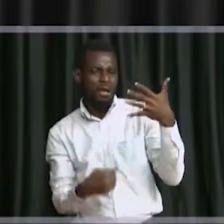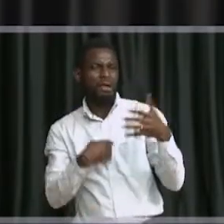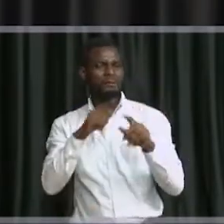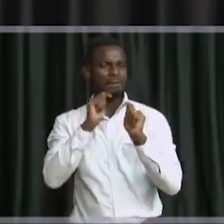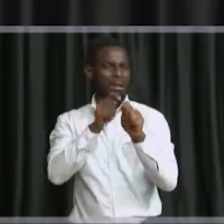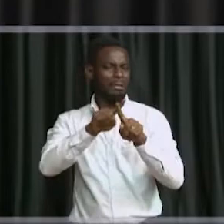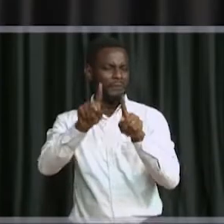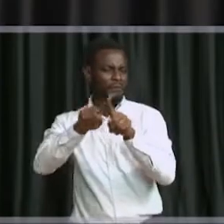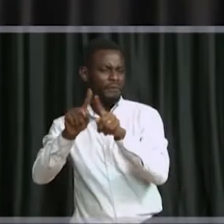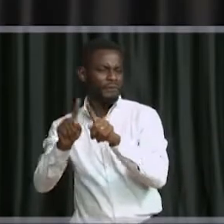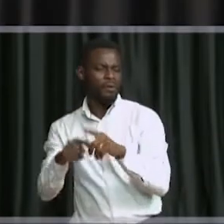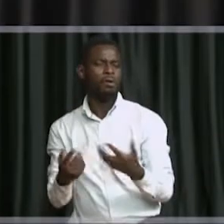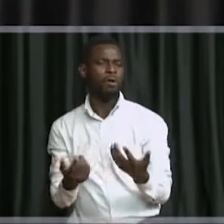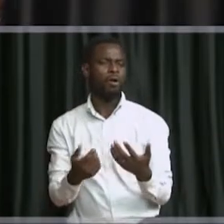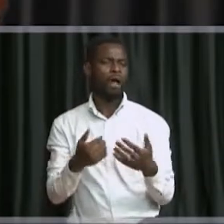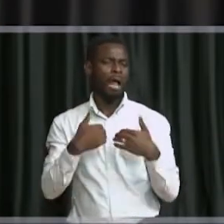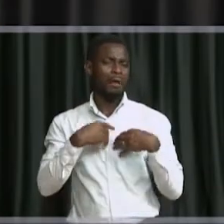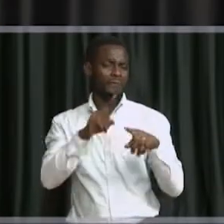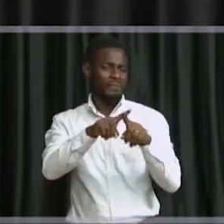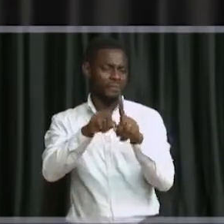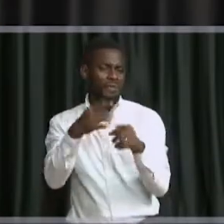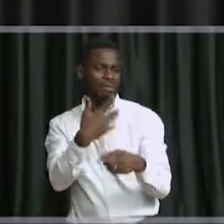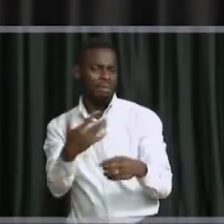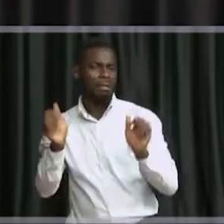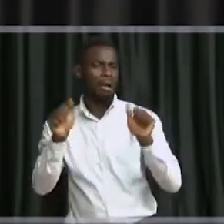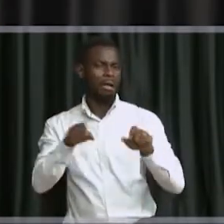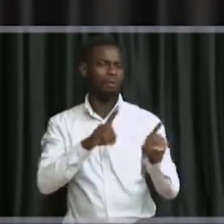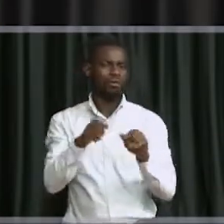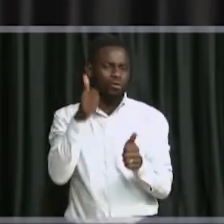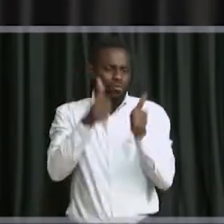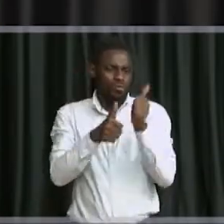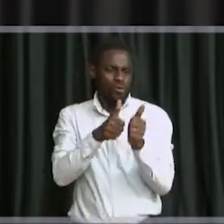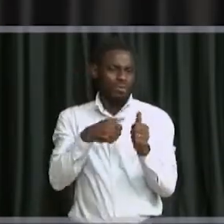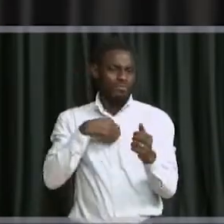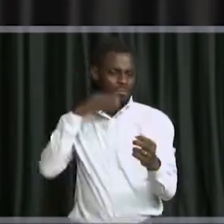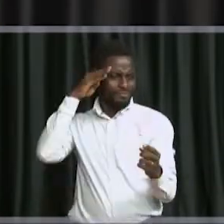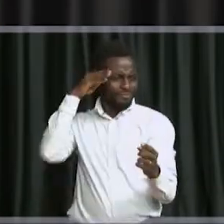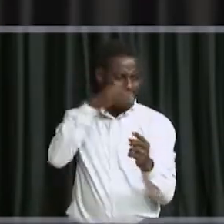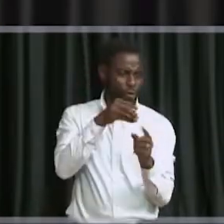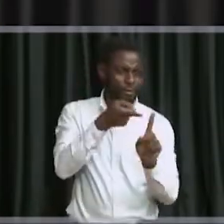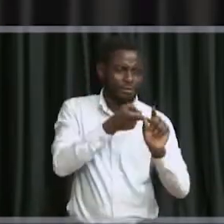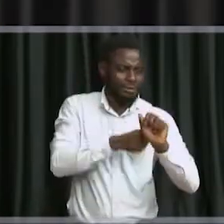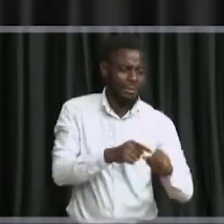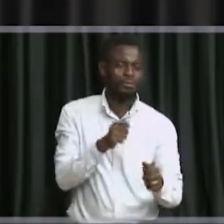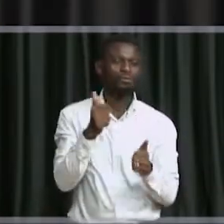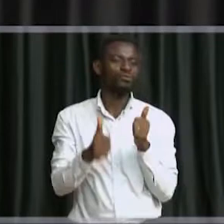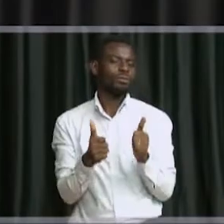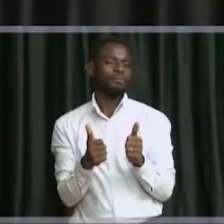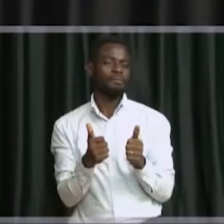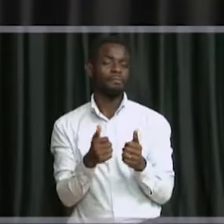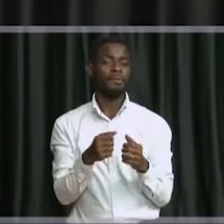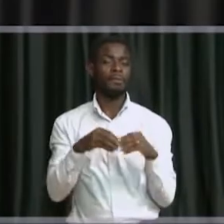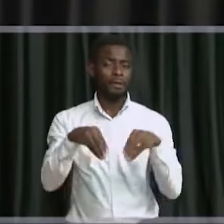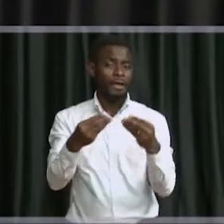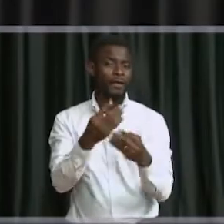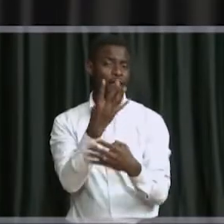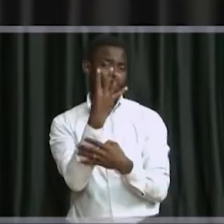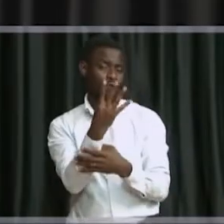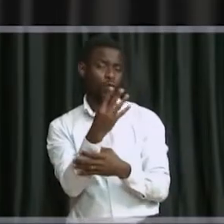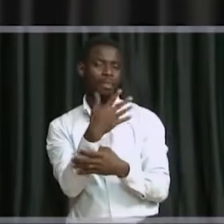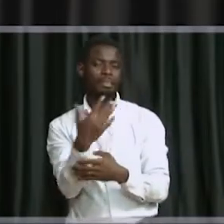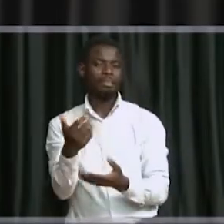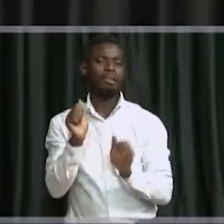anything... I'd never thought I'd home. I even say I'd never thought I'd never thought